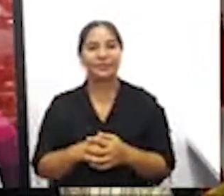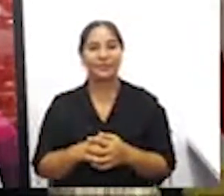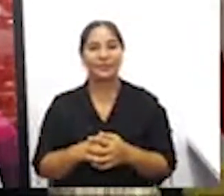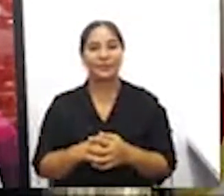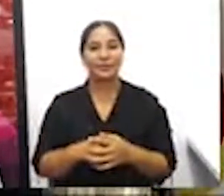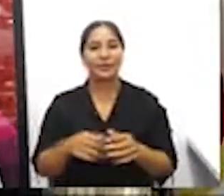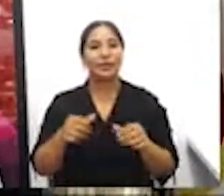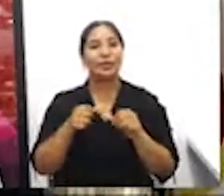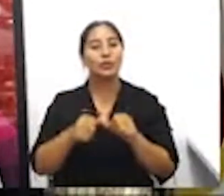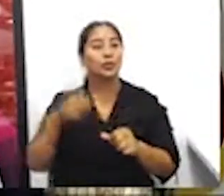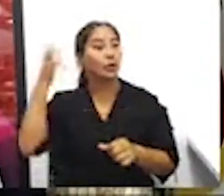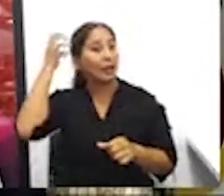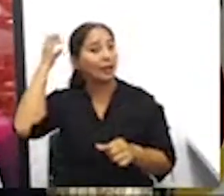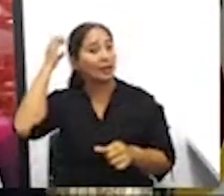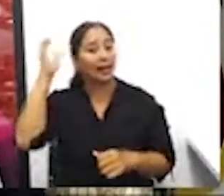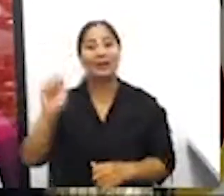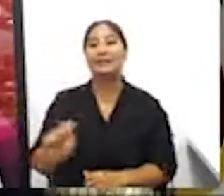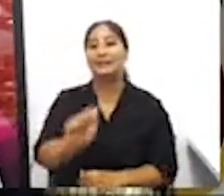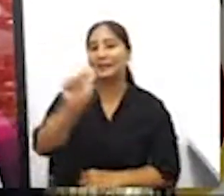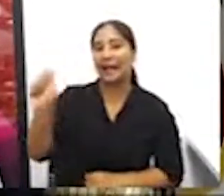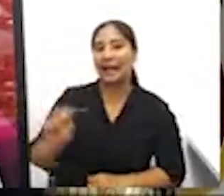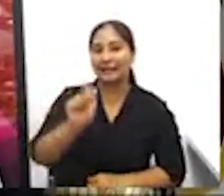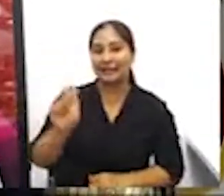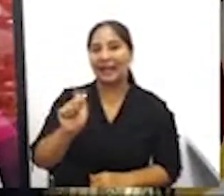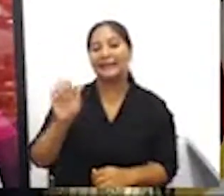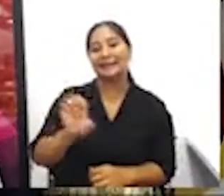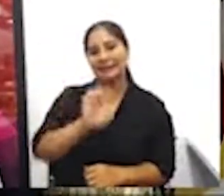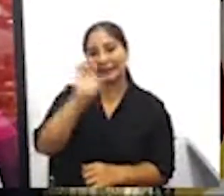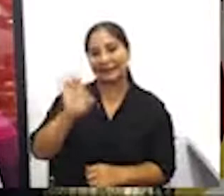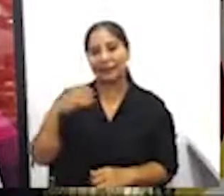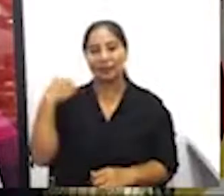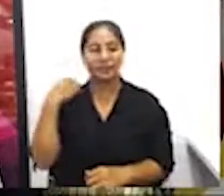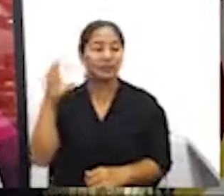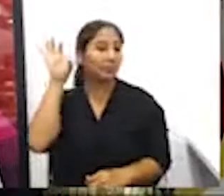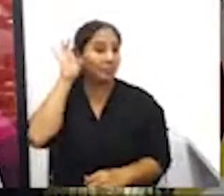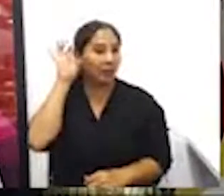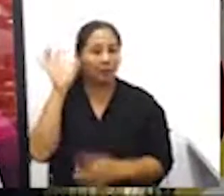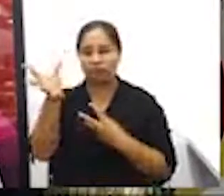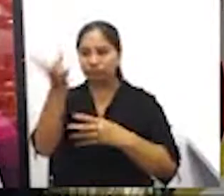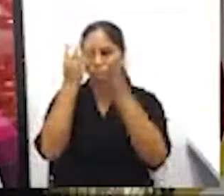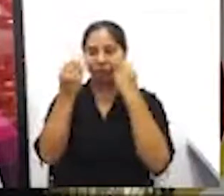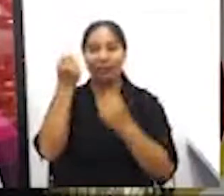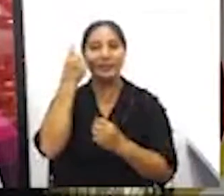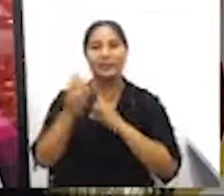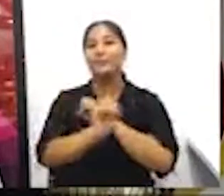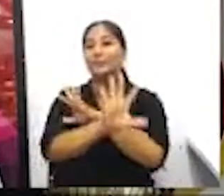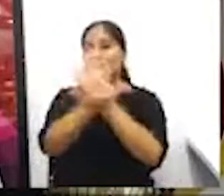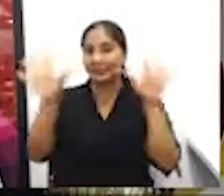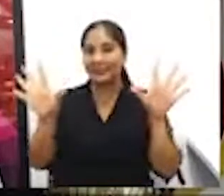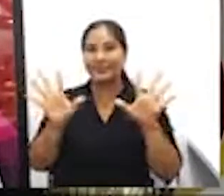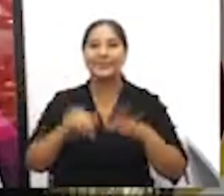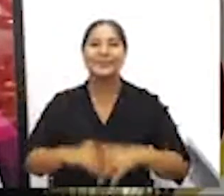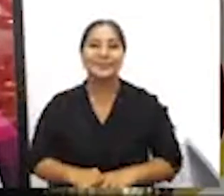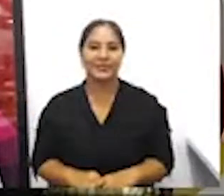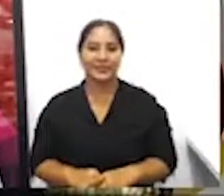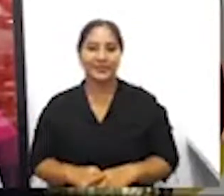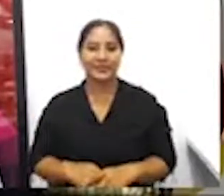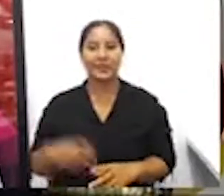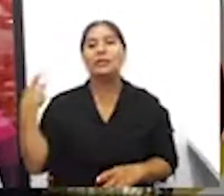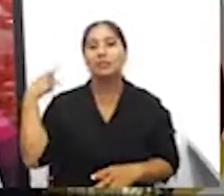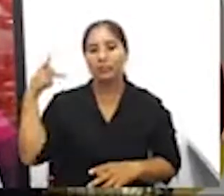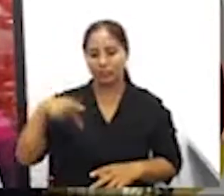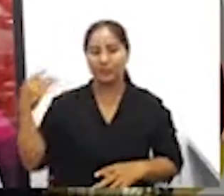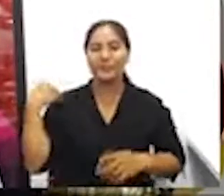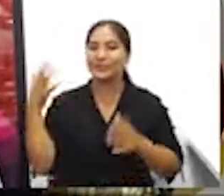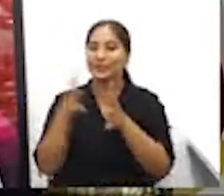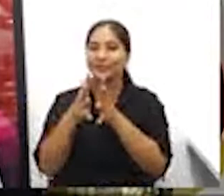in Laos and also in ASEAN, in all around the globe, are facing this problem right now. Right. And I hope it will be useful for all of